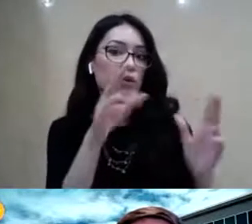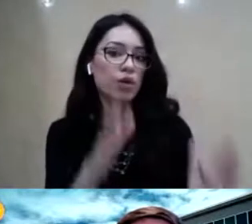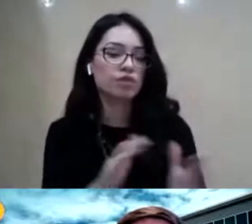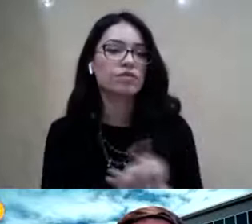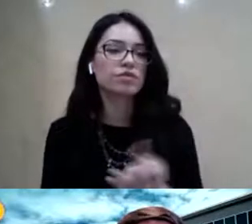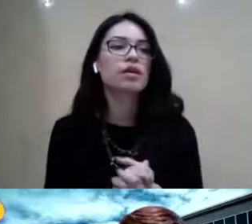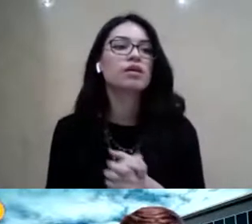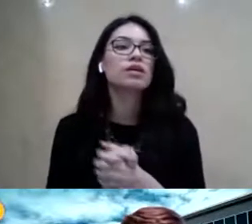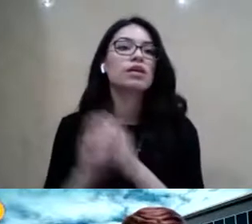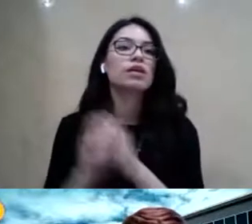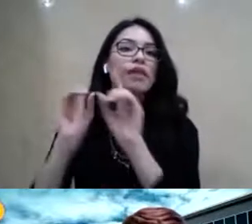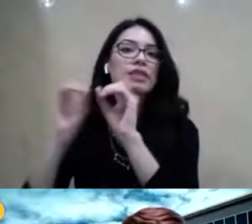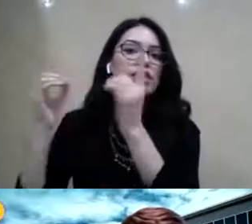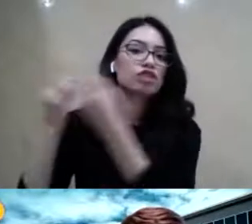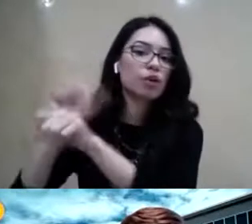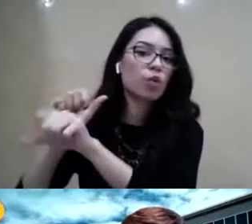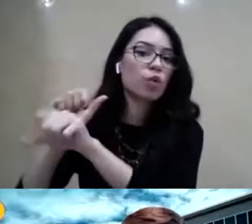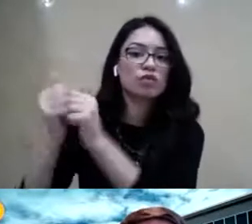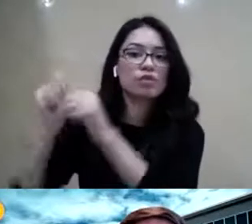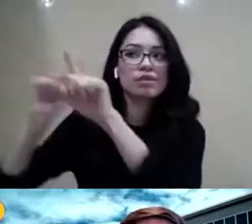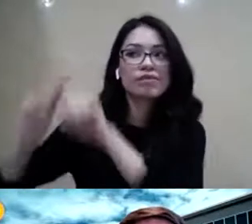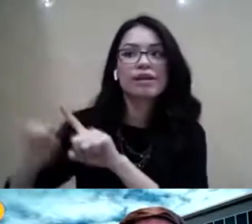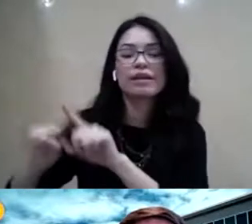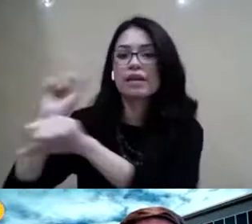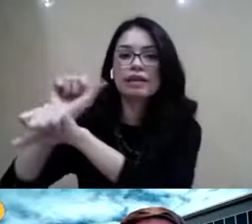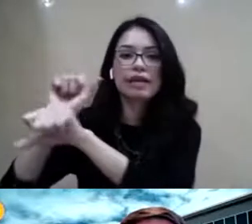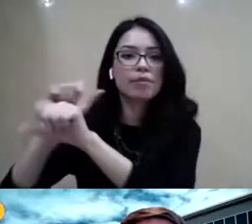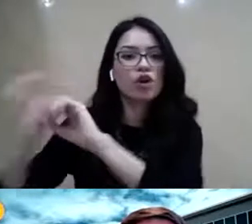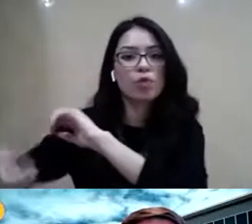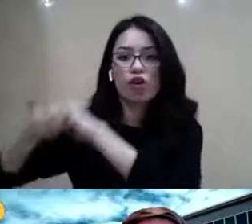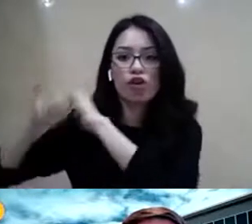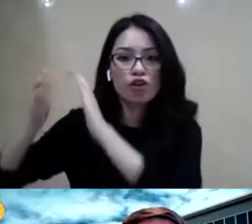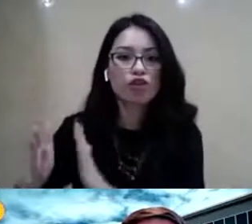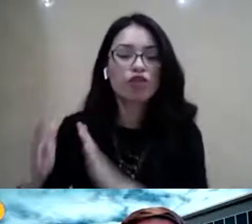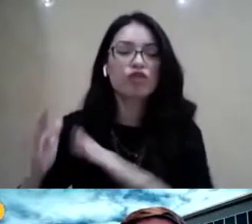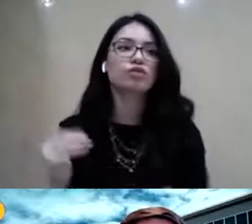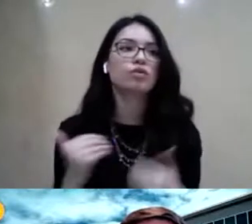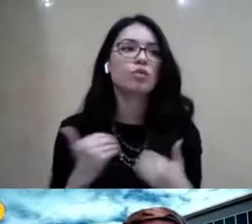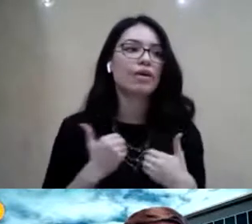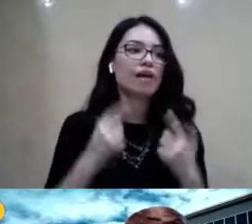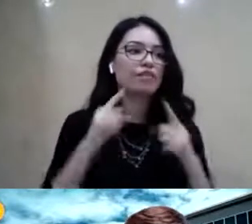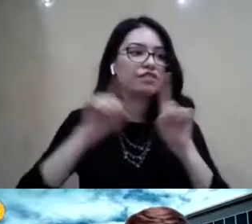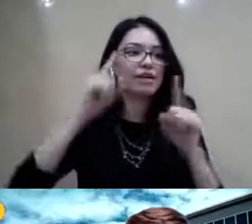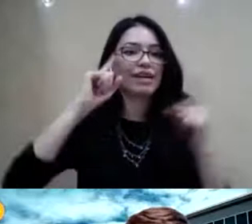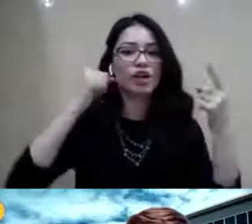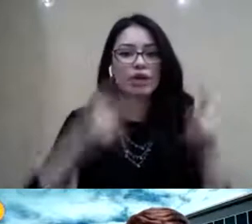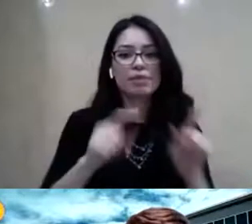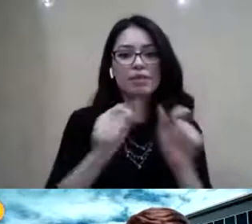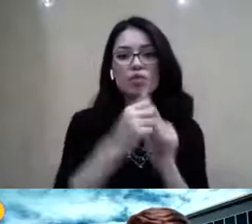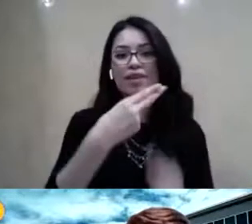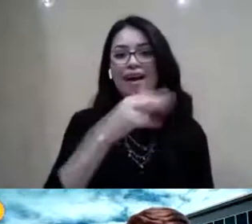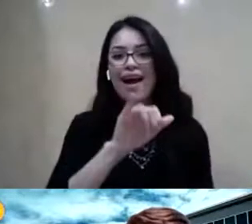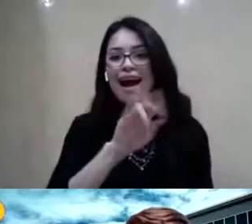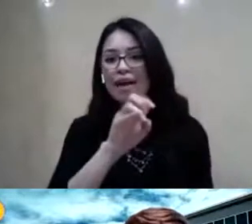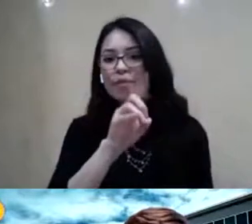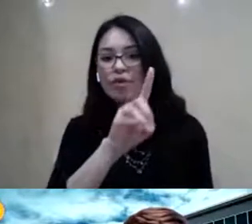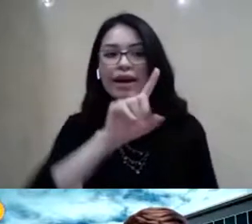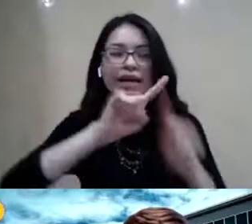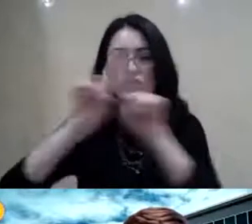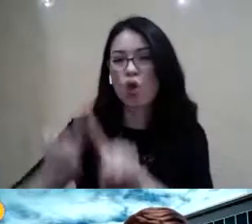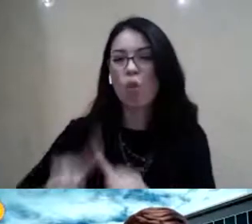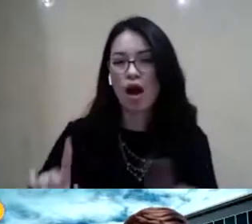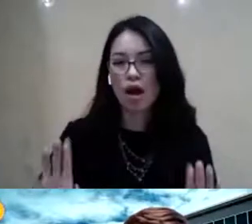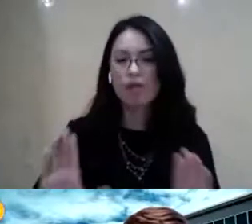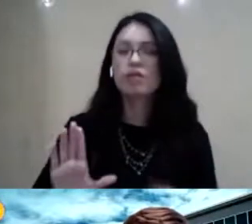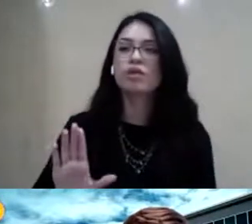labor partners, and we all but one we have agreements with on hybrid, on return to school. And so kudos to the district and to our